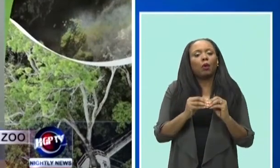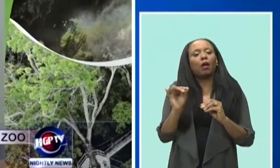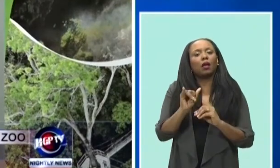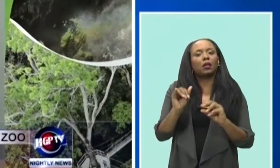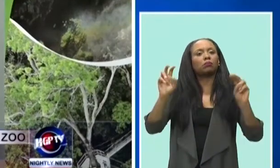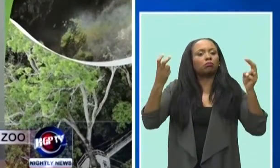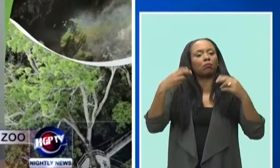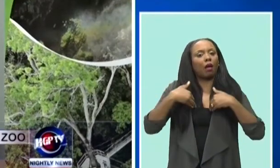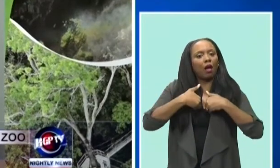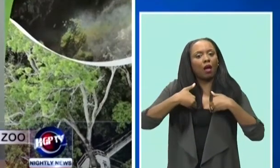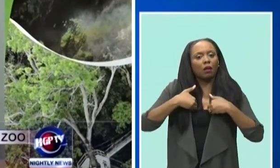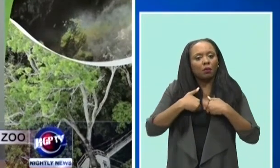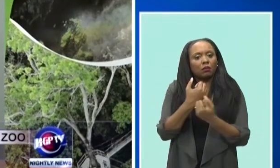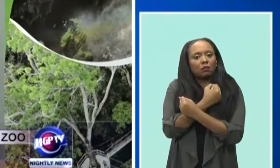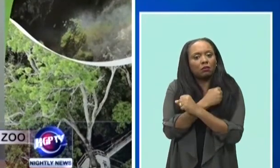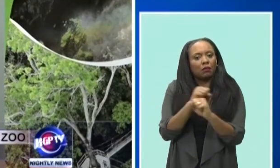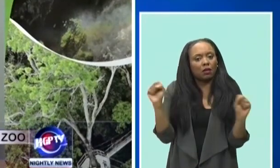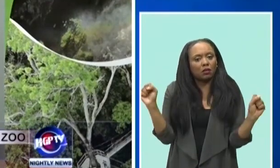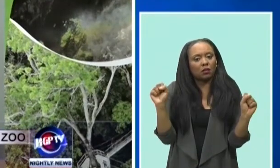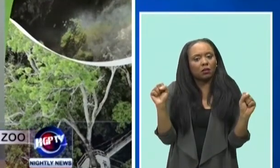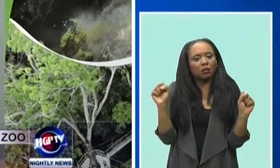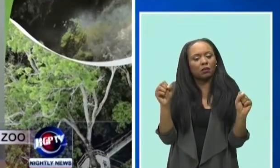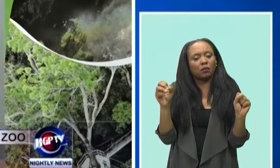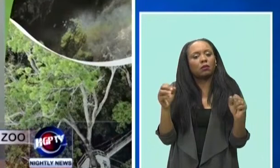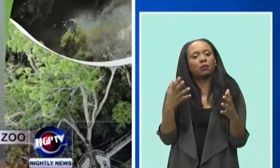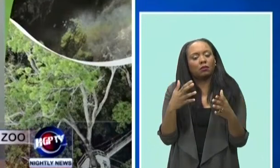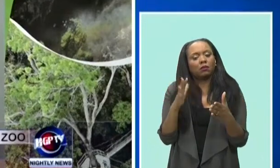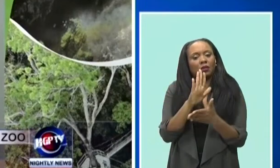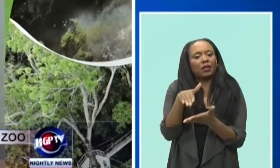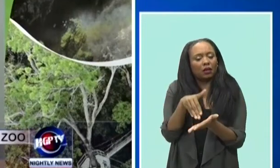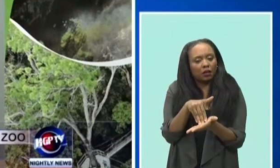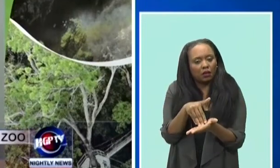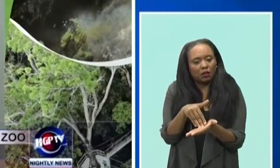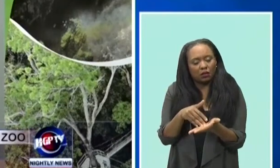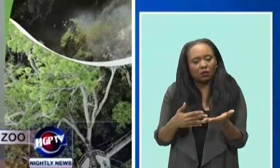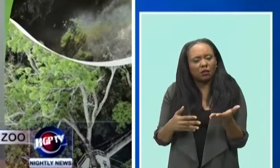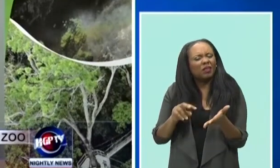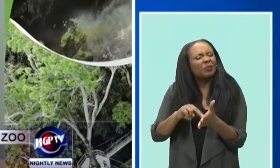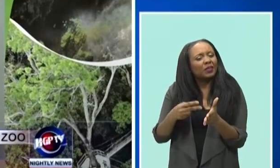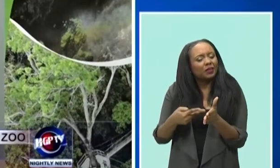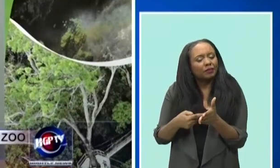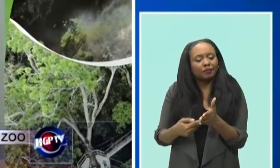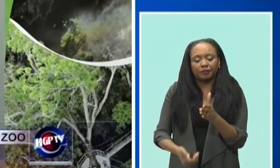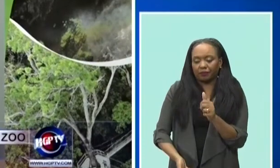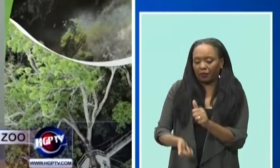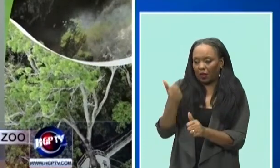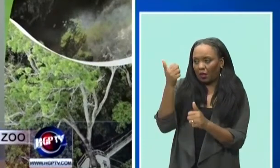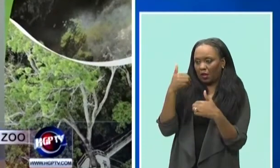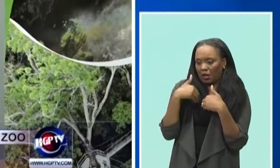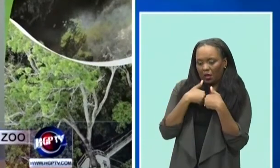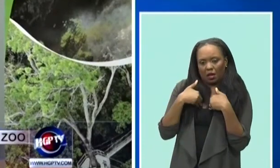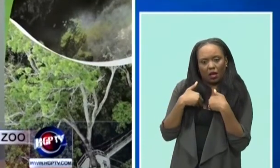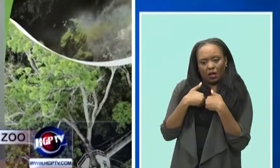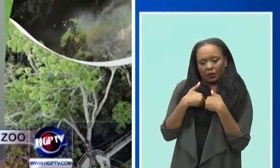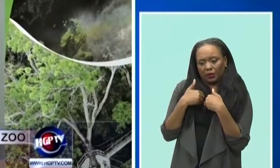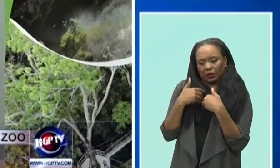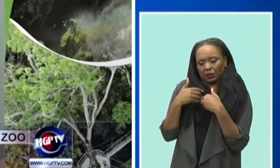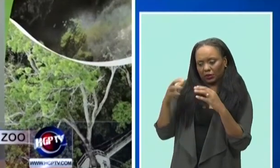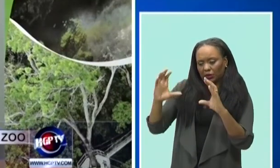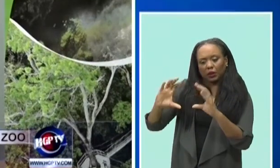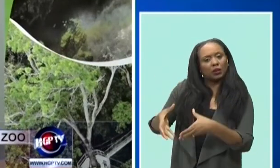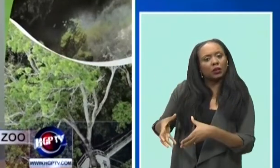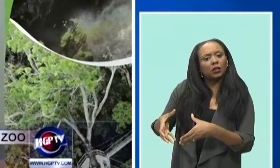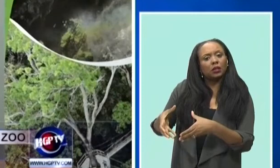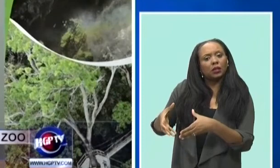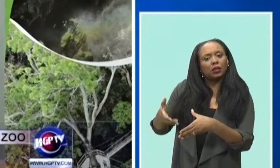and rehabilitation center. That is, a majority of the animals in the zoo